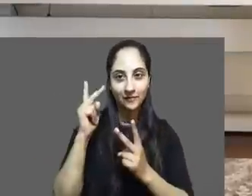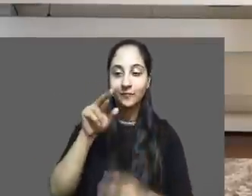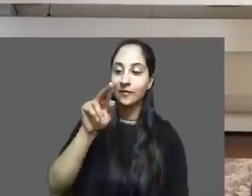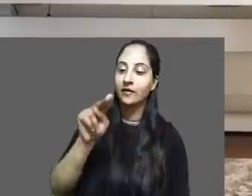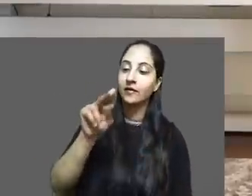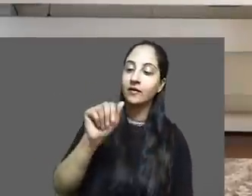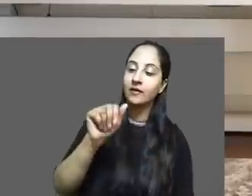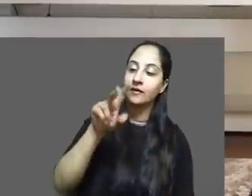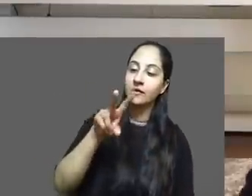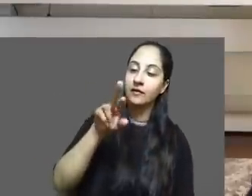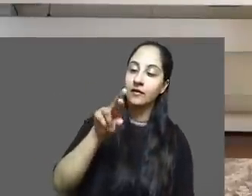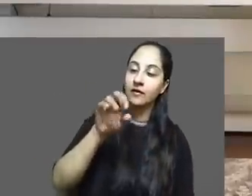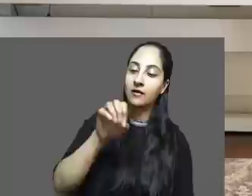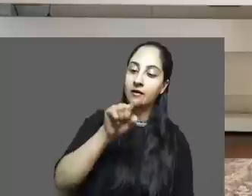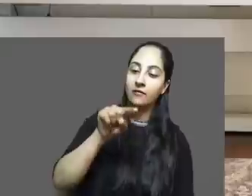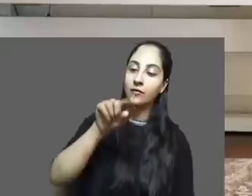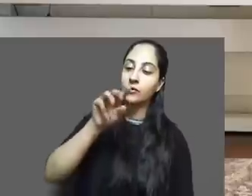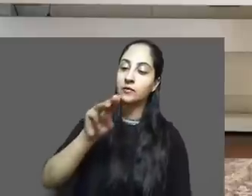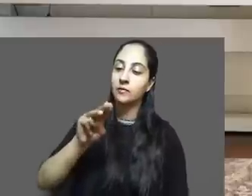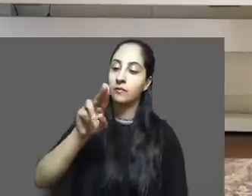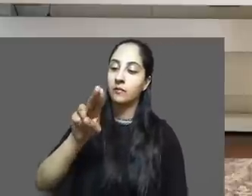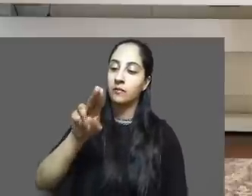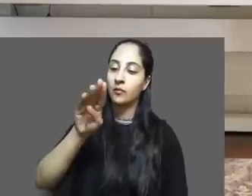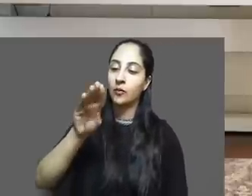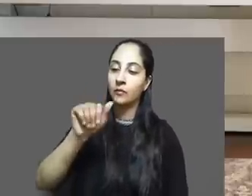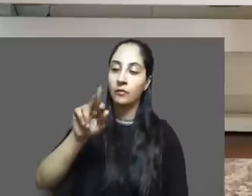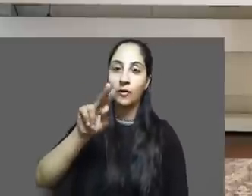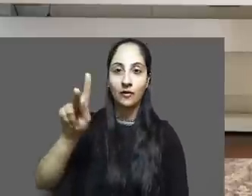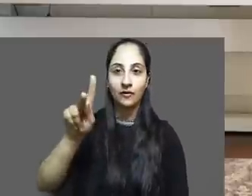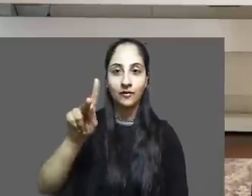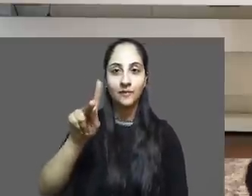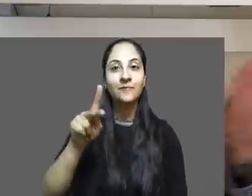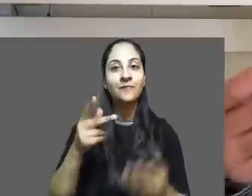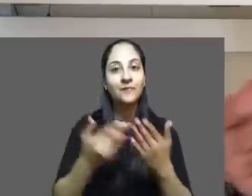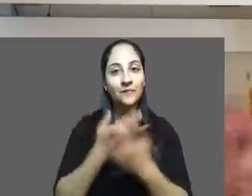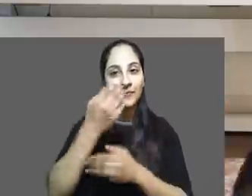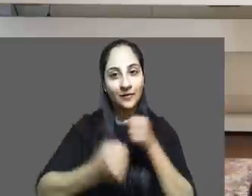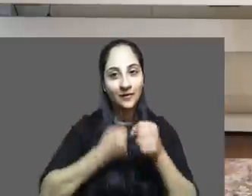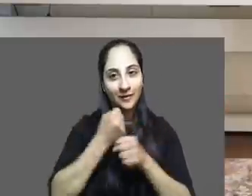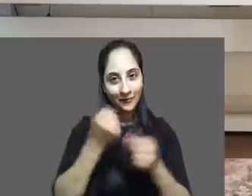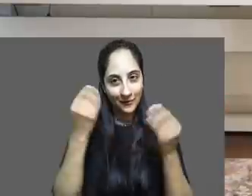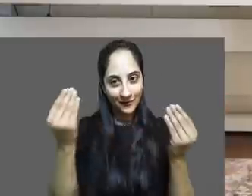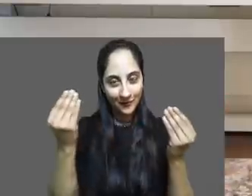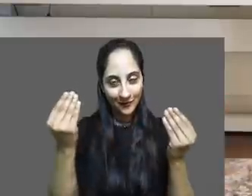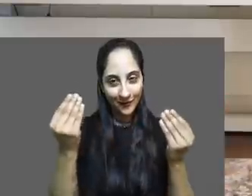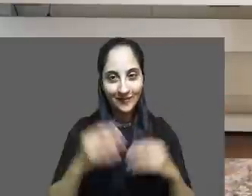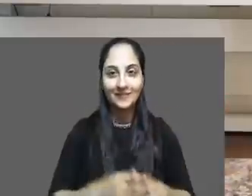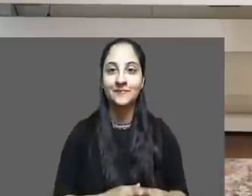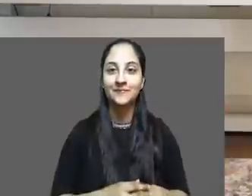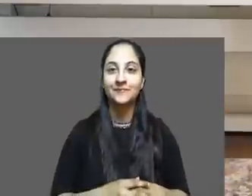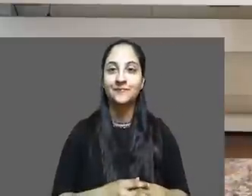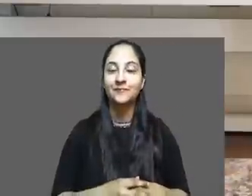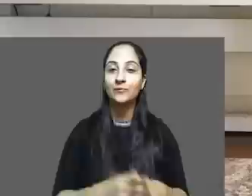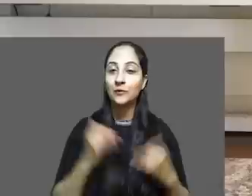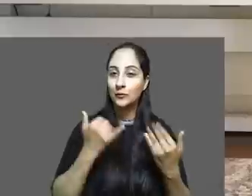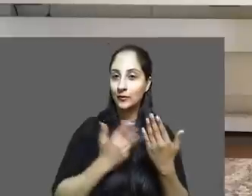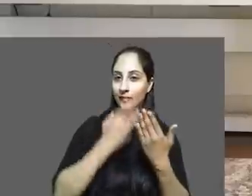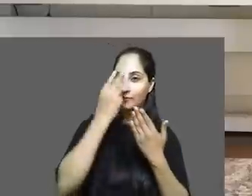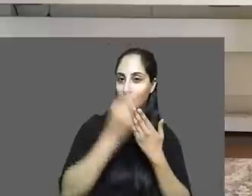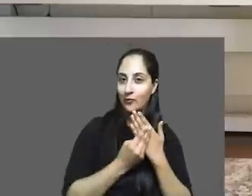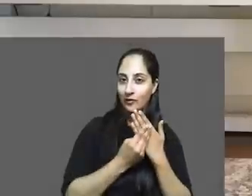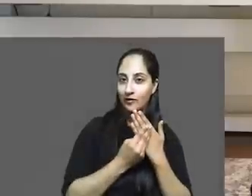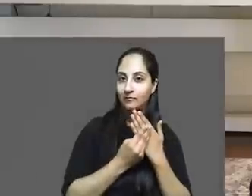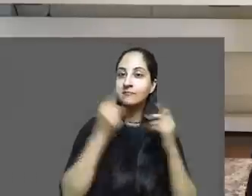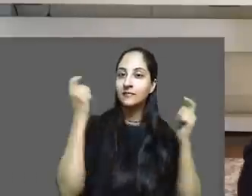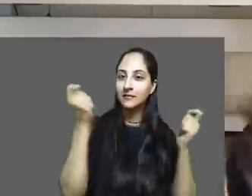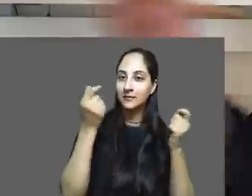We are celebrating Navroz this weekend, and tonight's program kicks off our festivities for celebration of